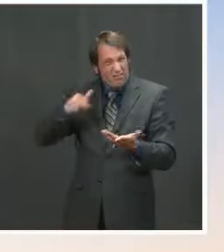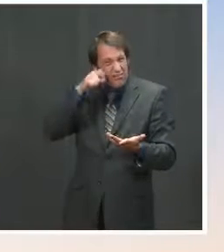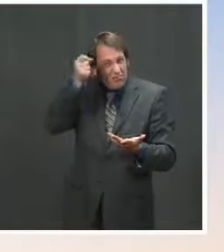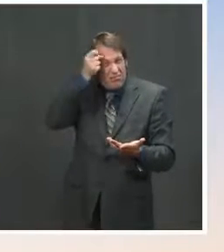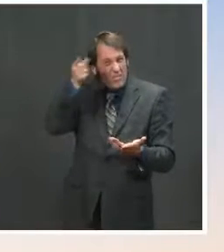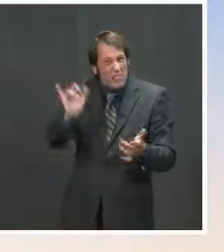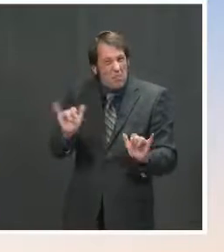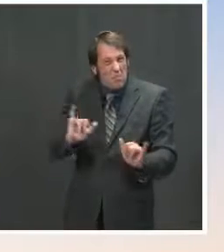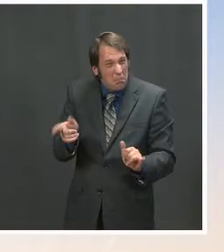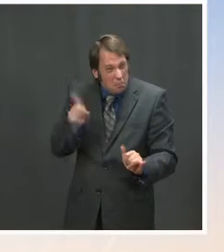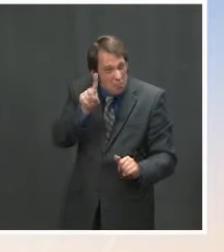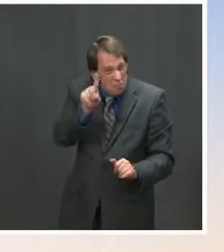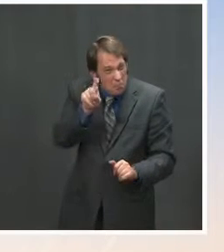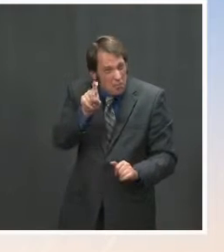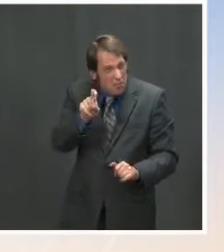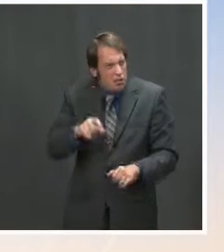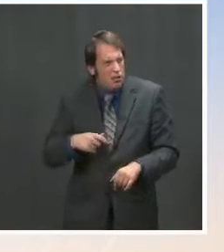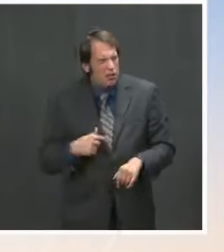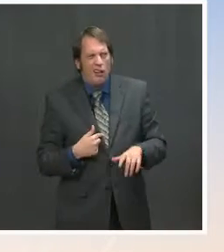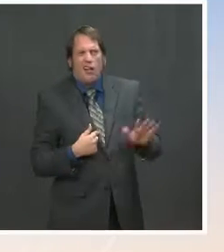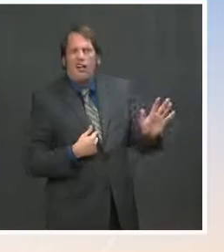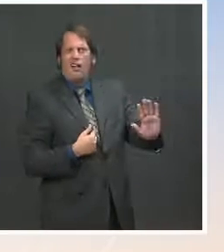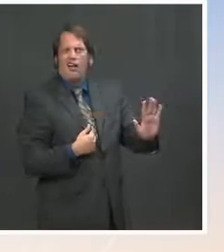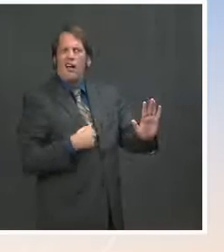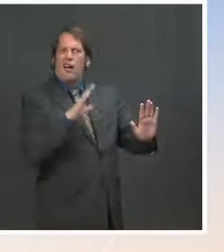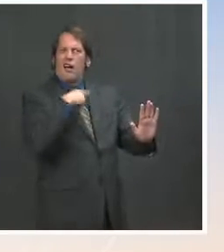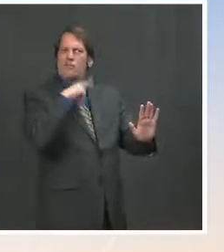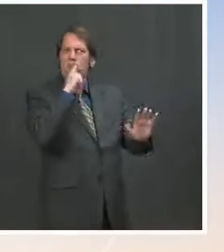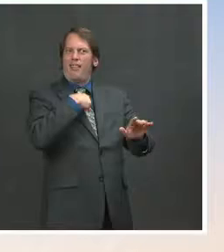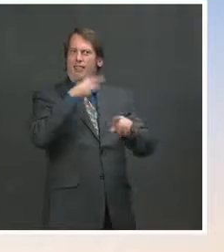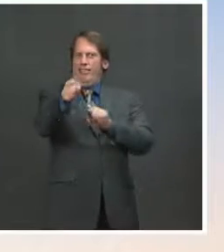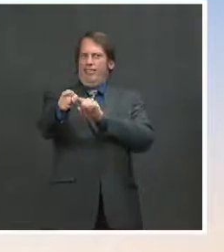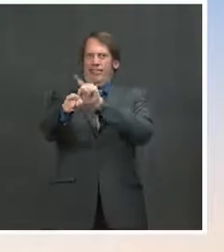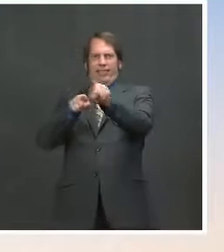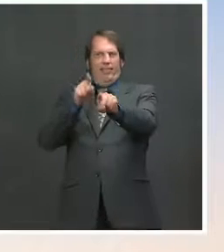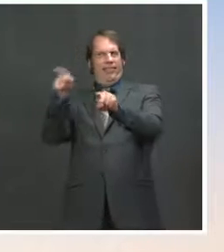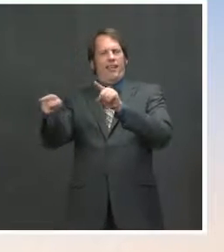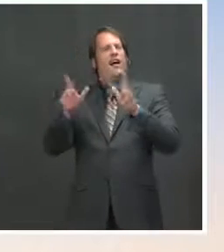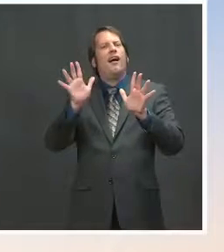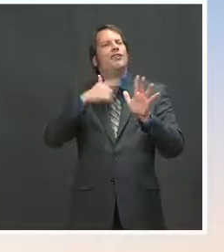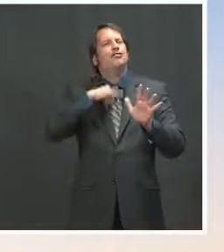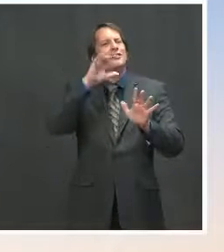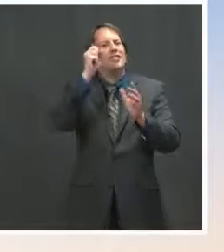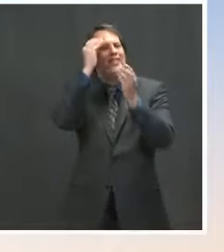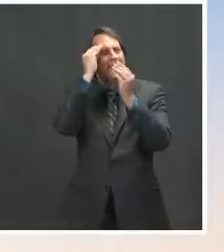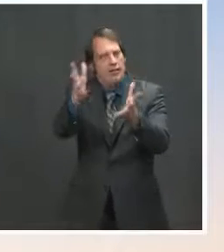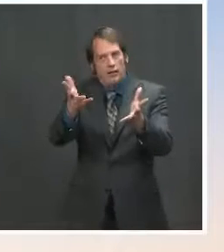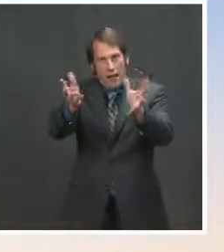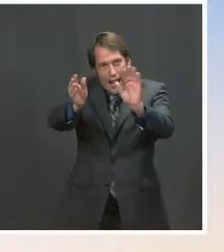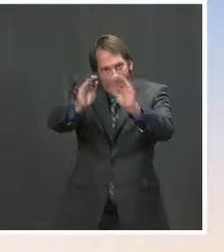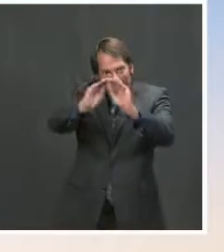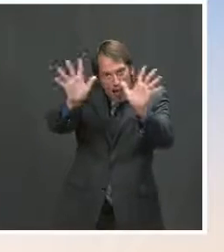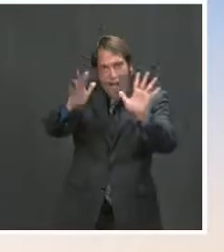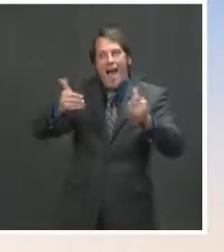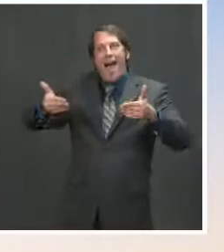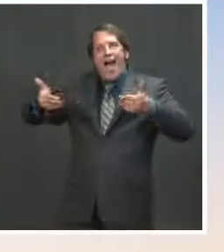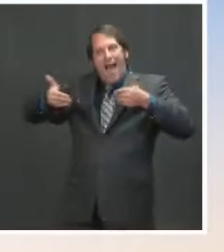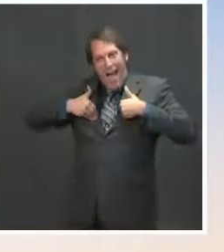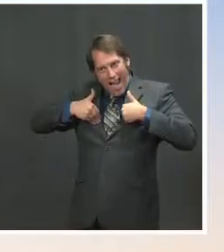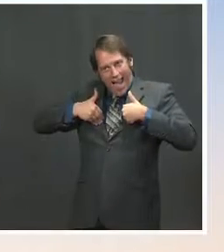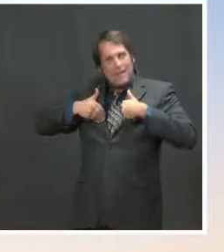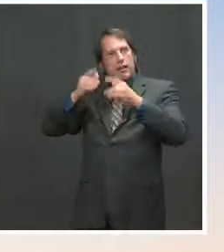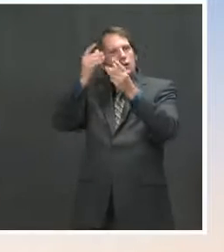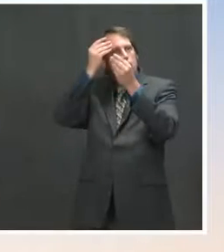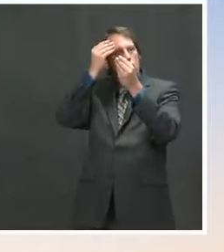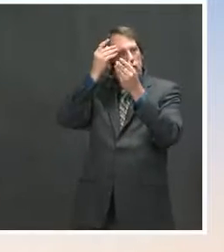we recognized that we needed to be clear and make sure people were understanding what our objective was, and that the president remains committed to